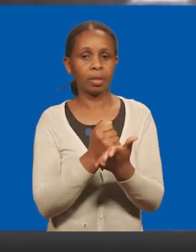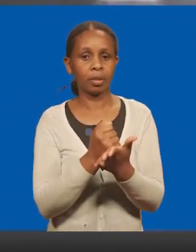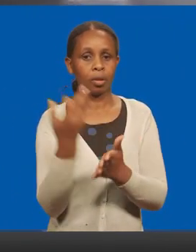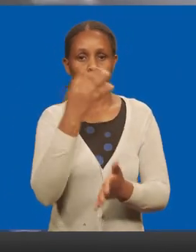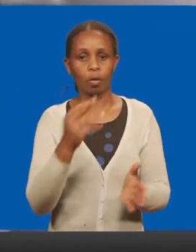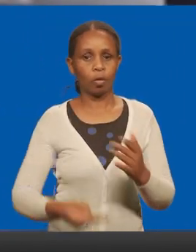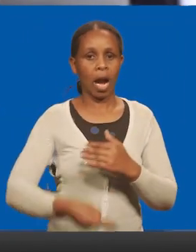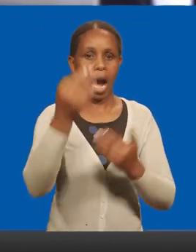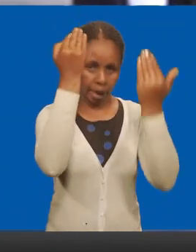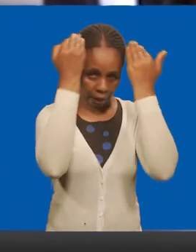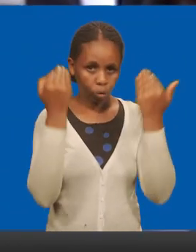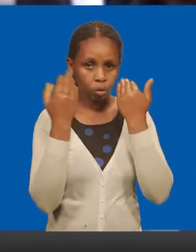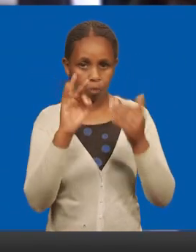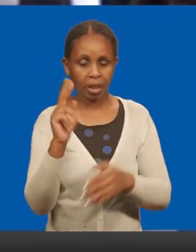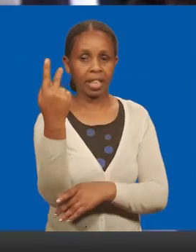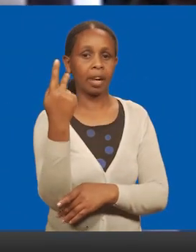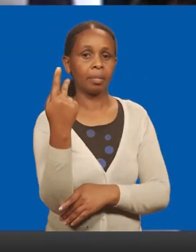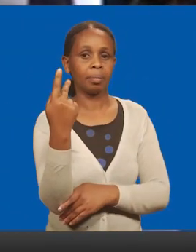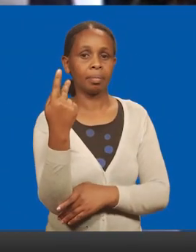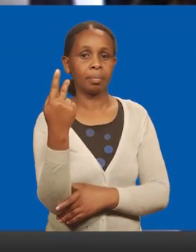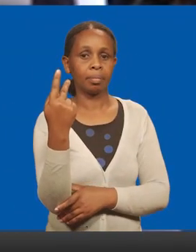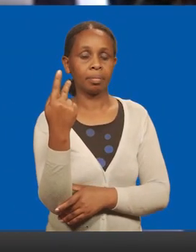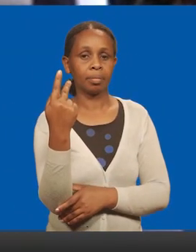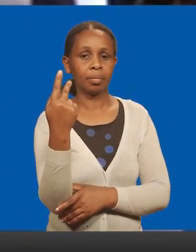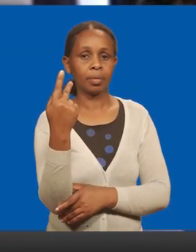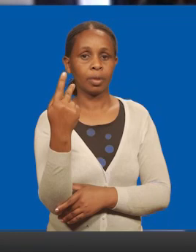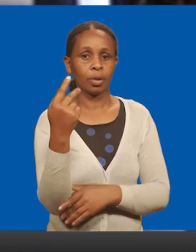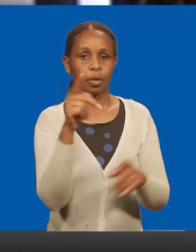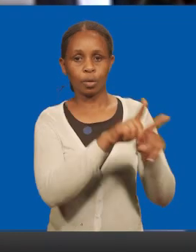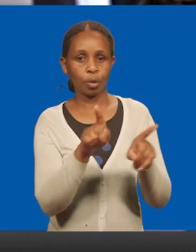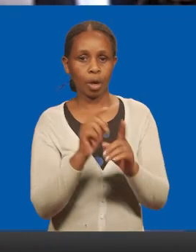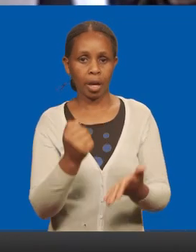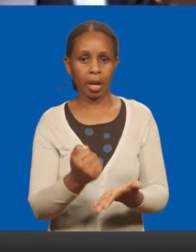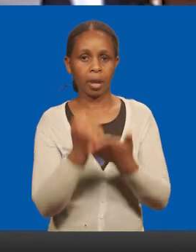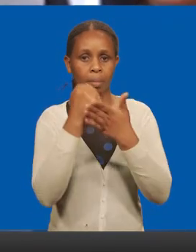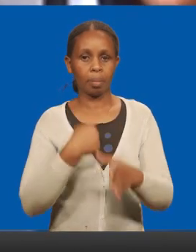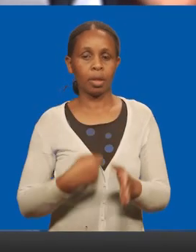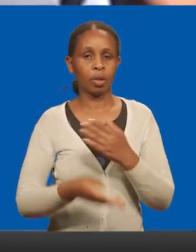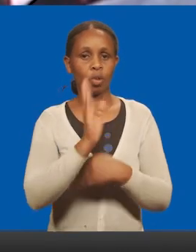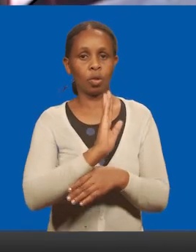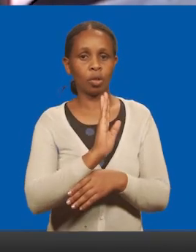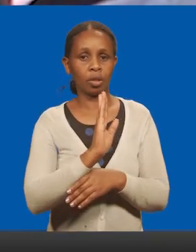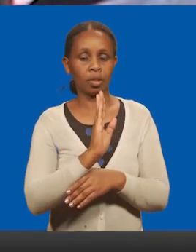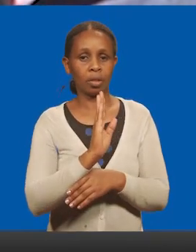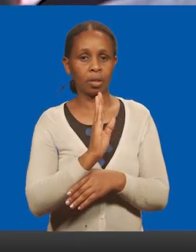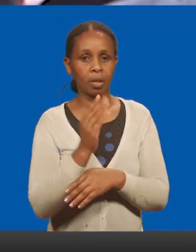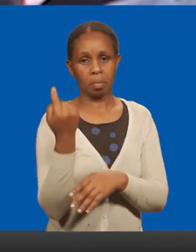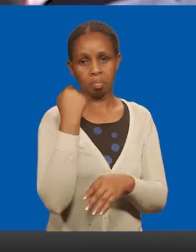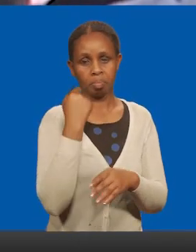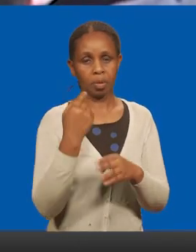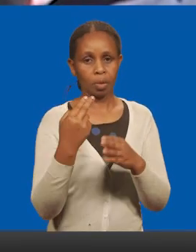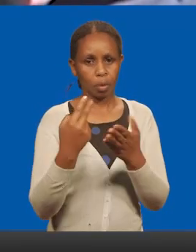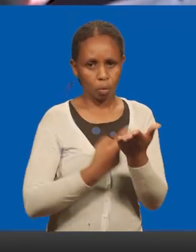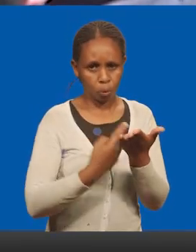an advocate of the High Court of Kenya. Of the High Court of Kenya. So help me God. So help me God. In recent weeks, we